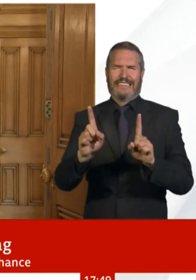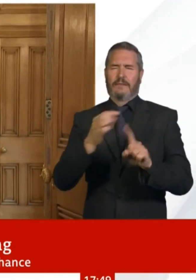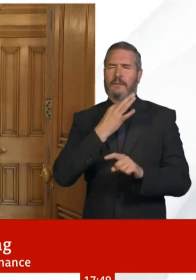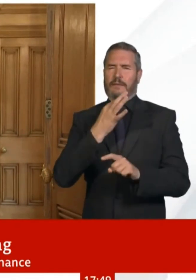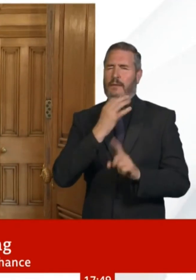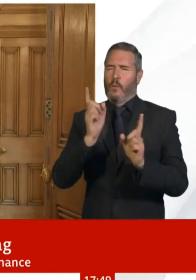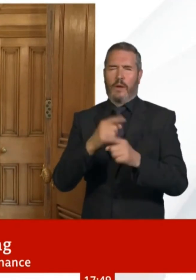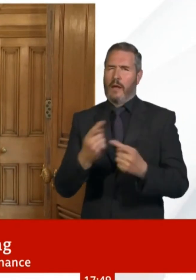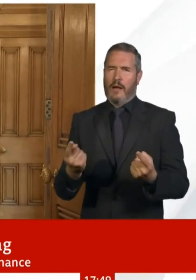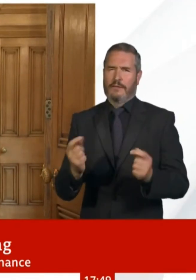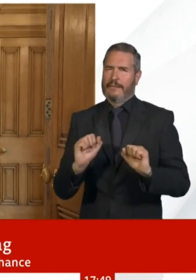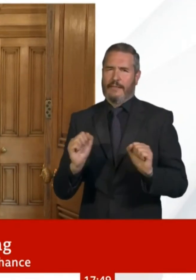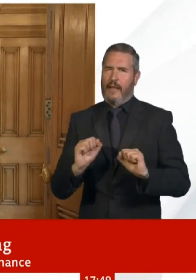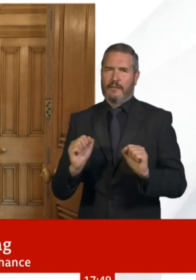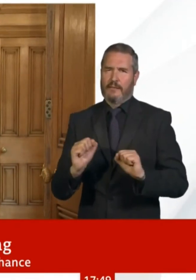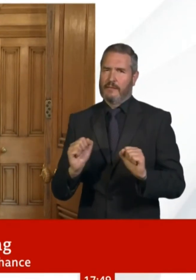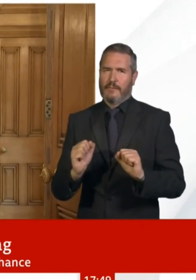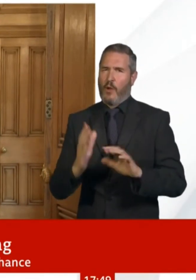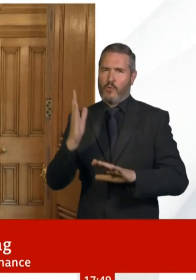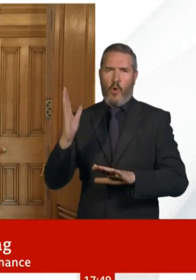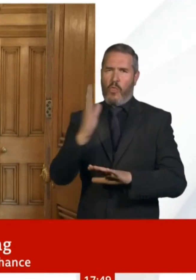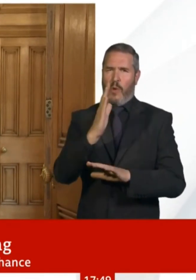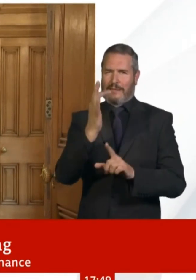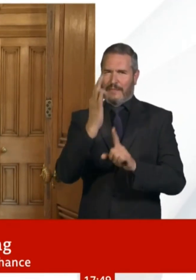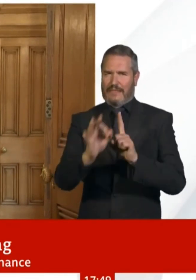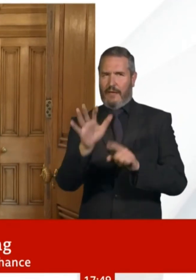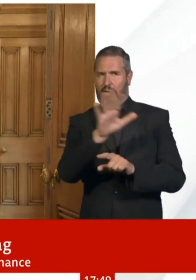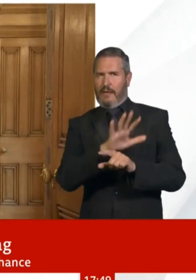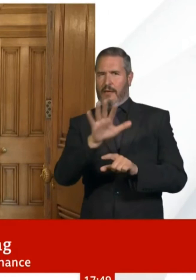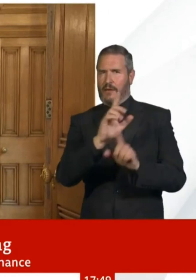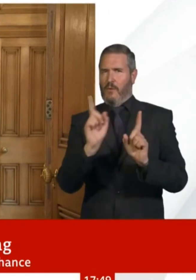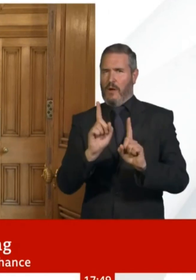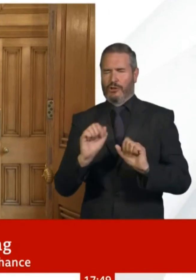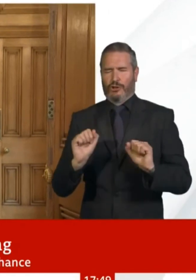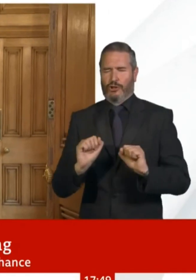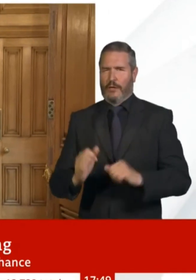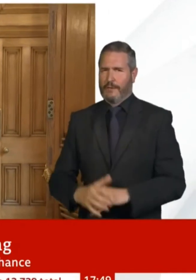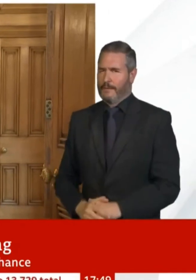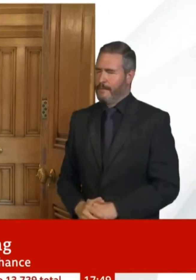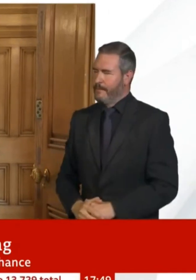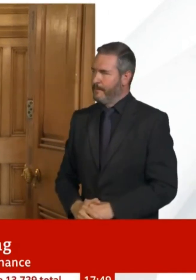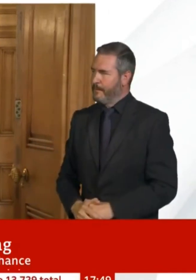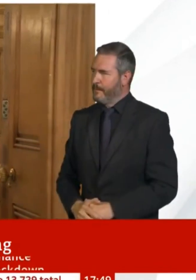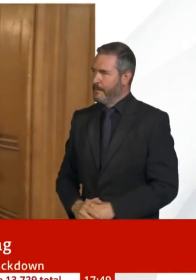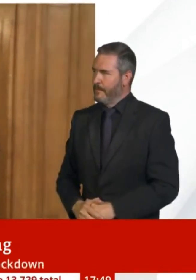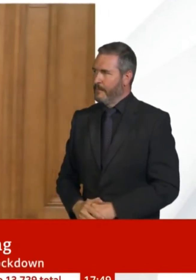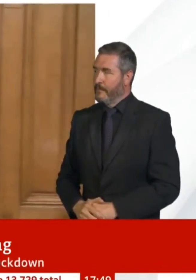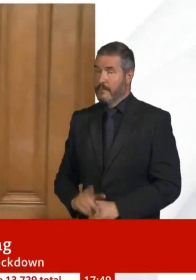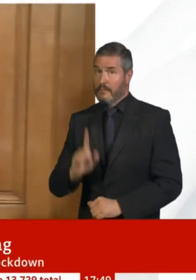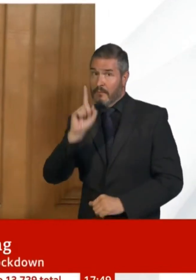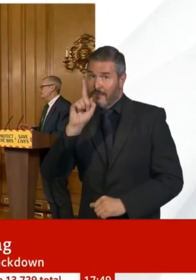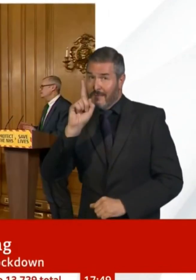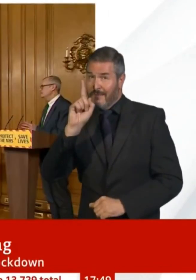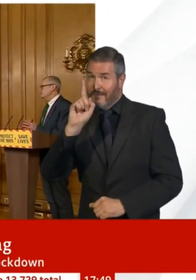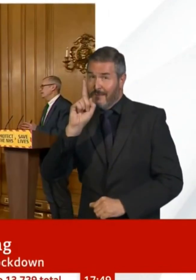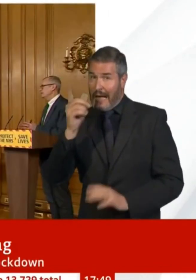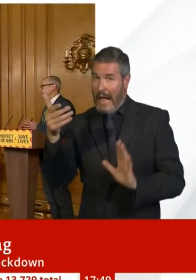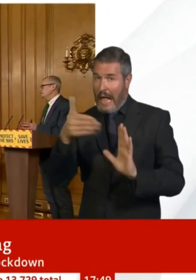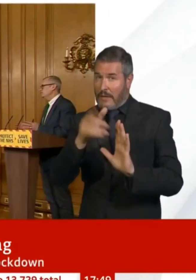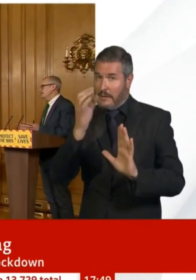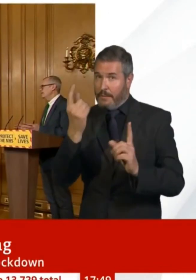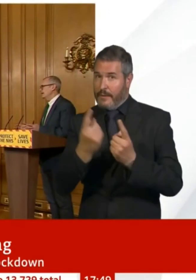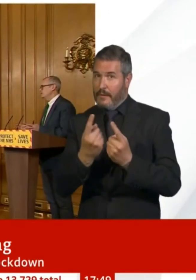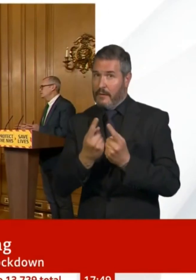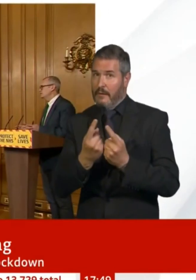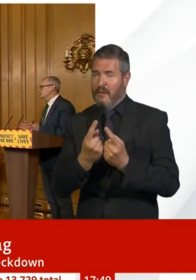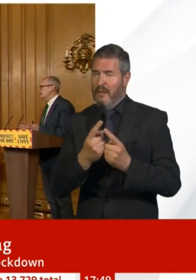or any of the variations of it at this point. Shall I just answer about variation as well? Yes. There isn't really a